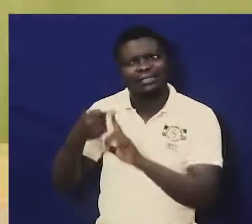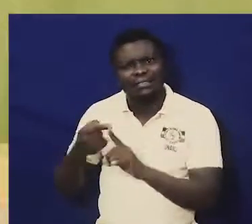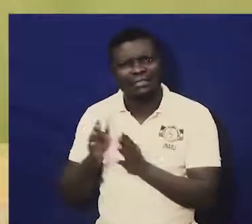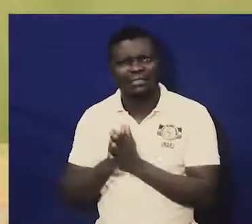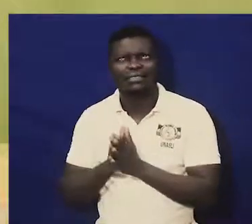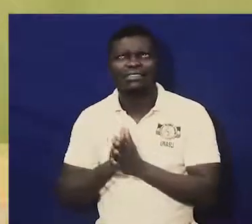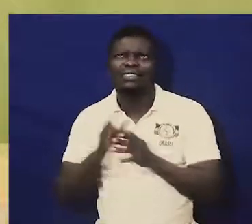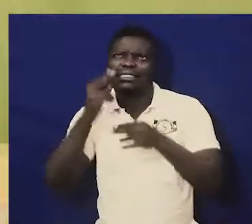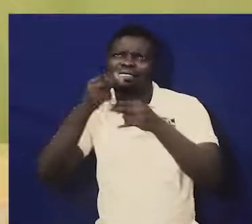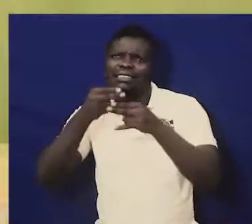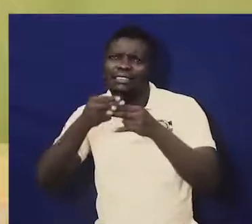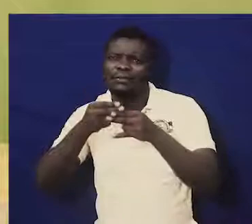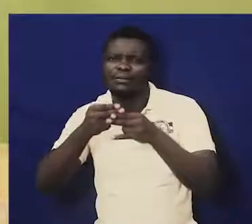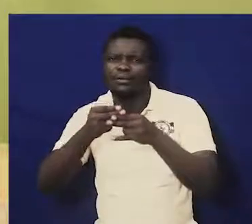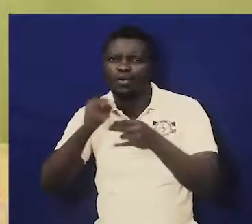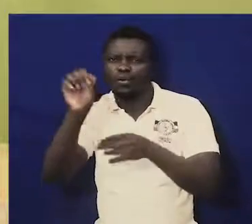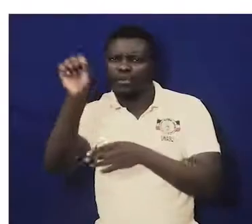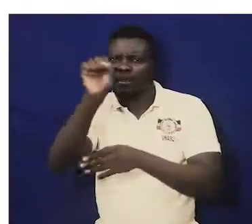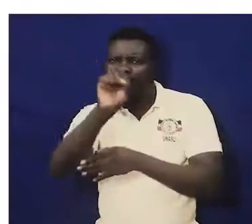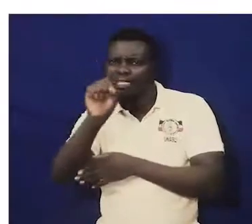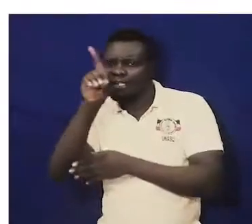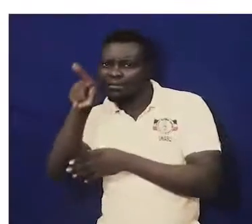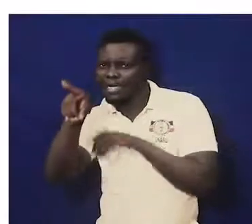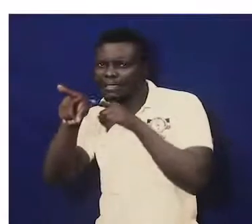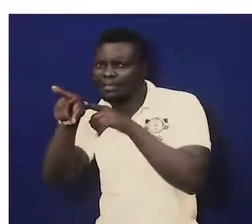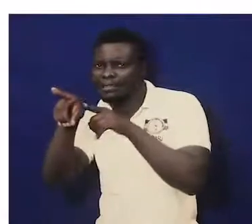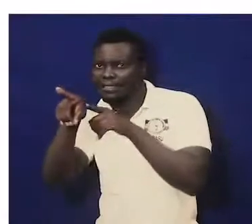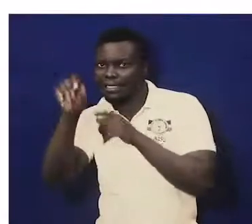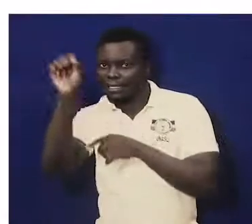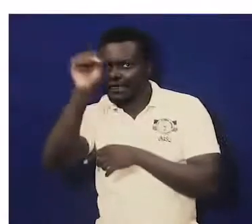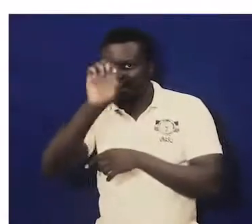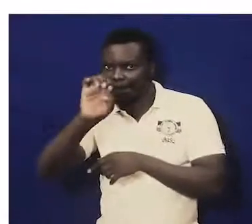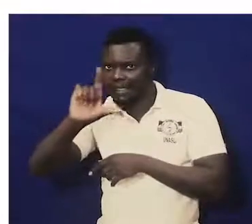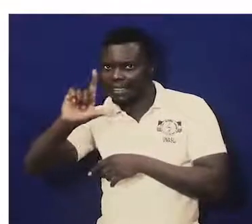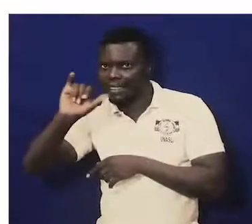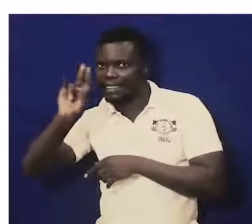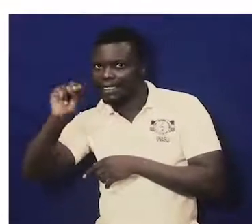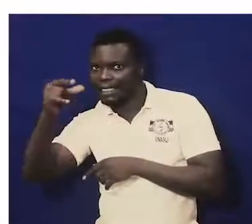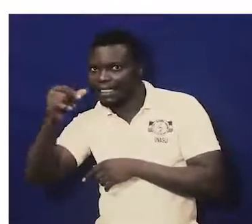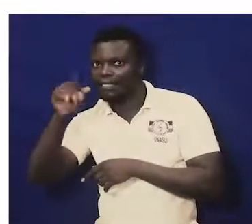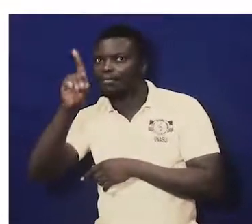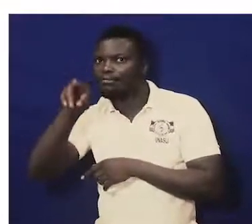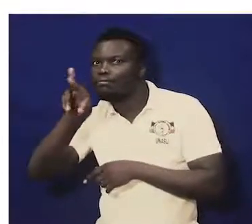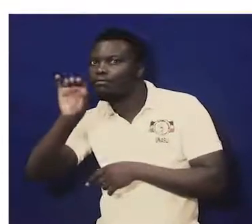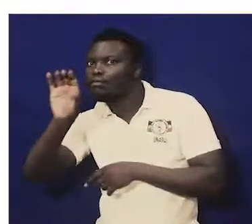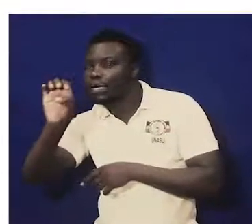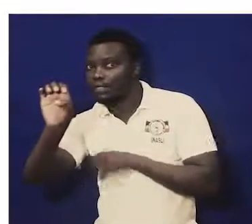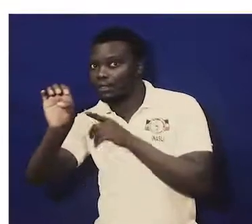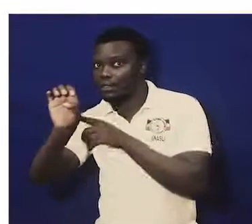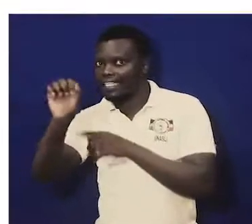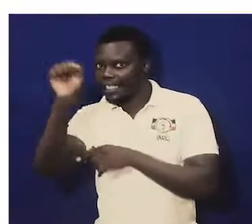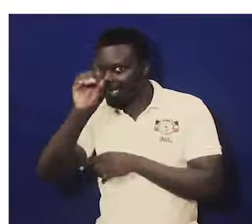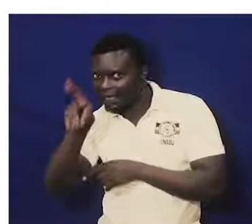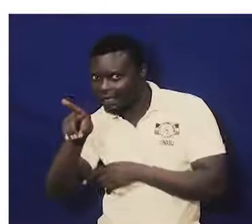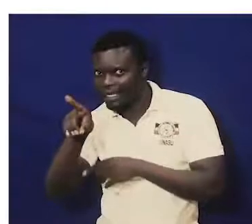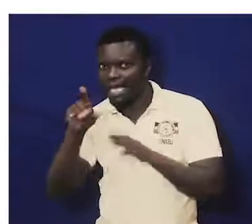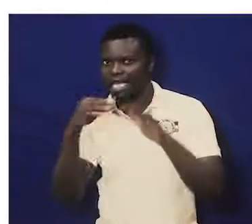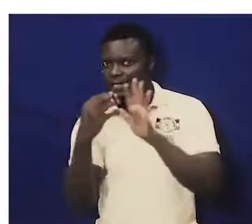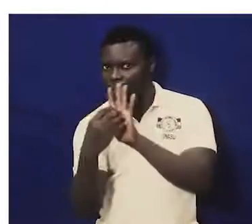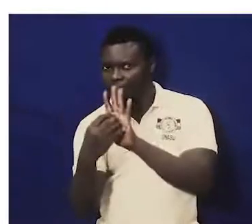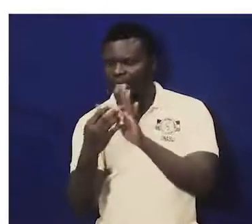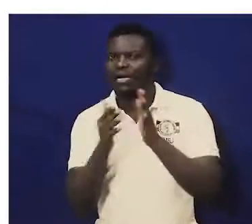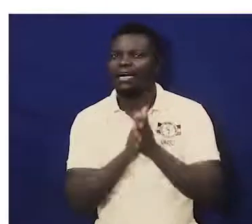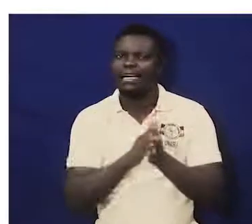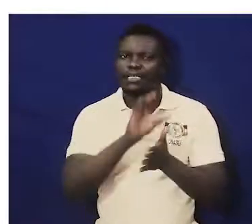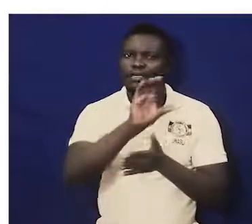terms selling price, cost price, and profit. The example is shown on your screen, but let me read